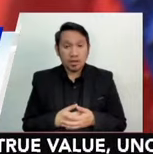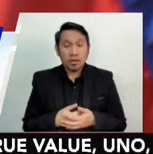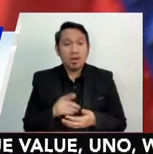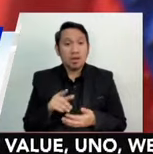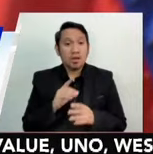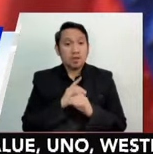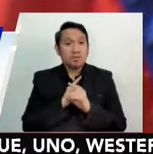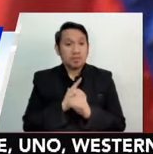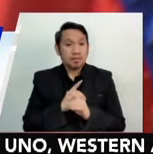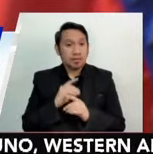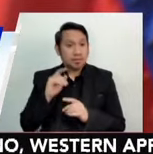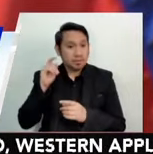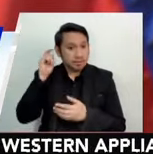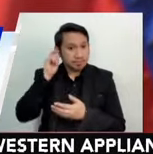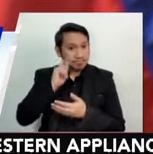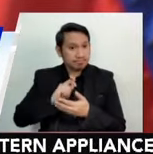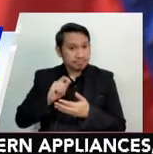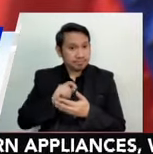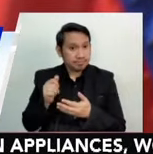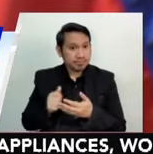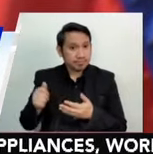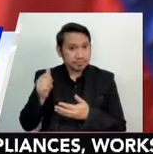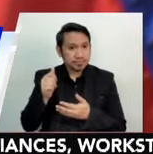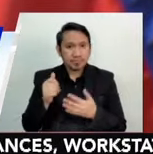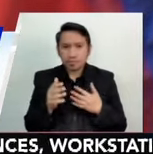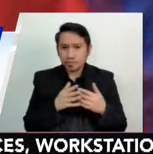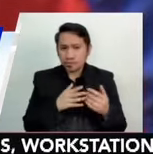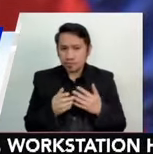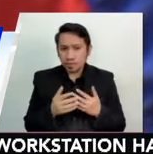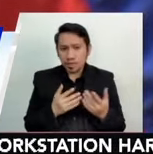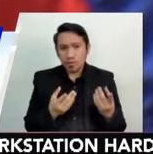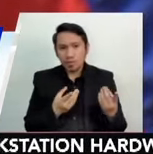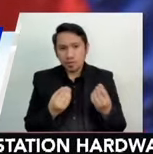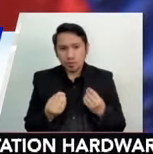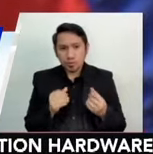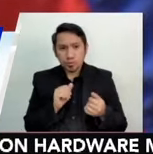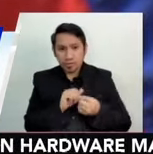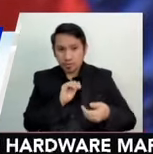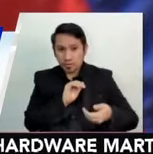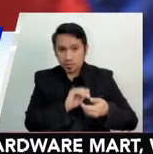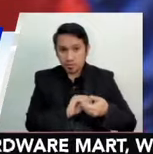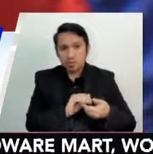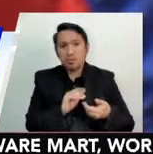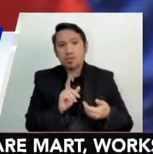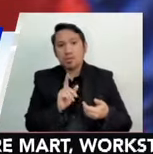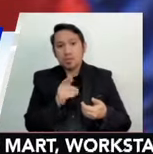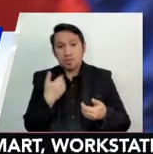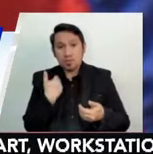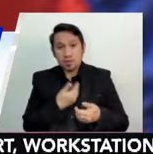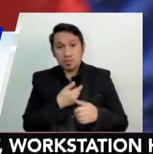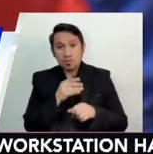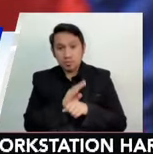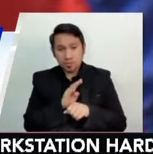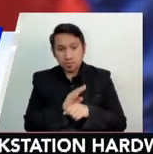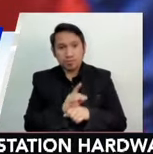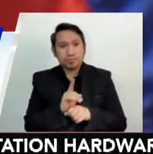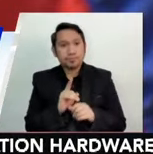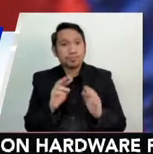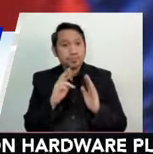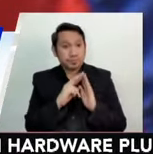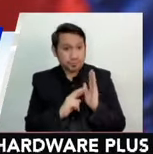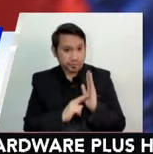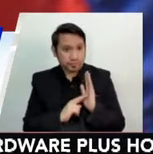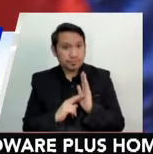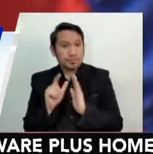said, whatever we do with our allies is our business. At the end of the day, the rule of law,